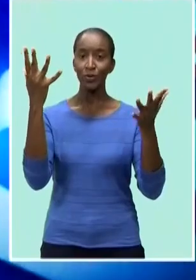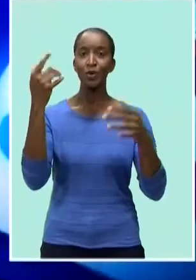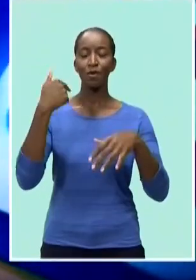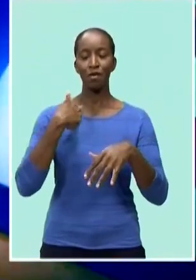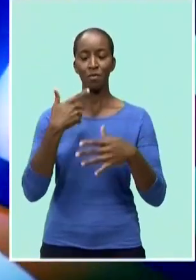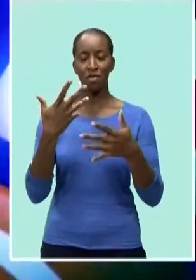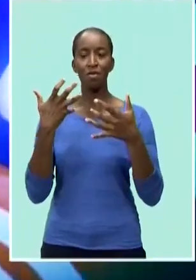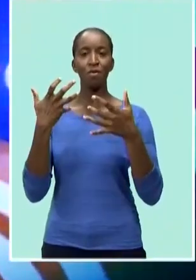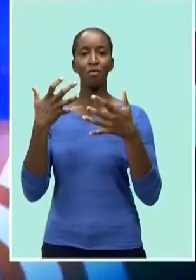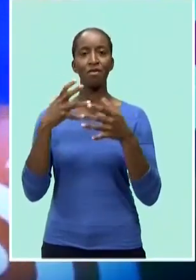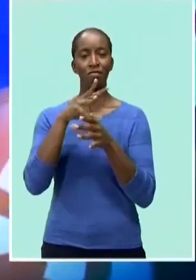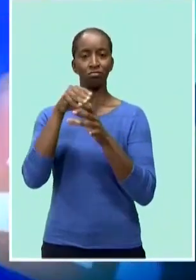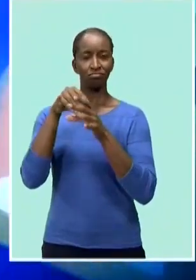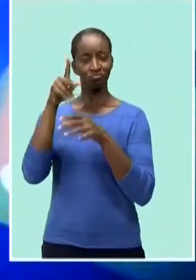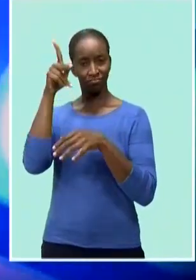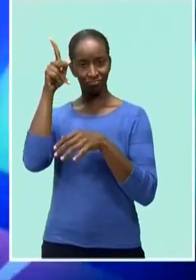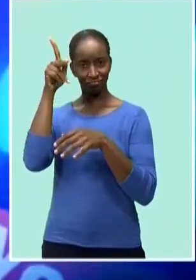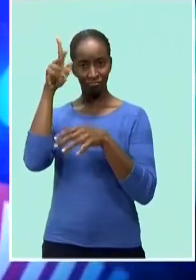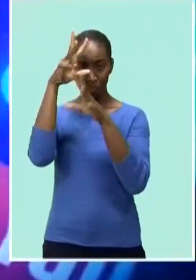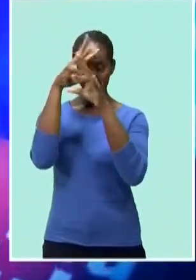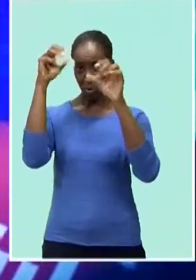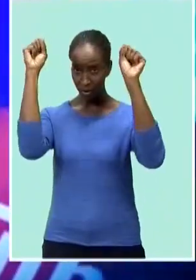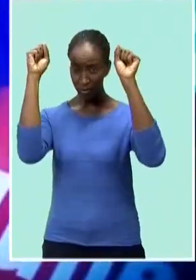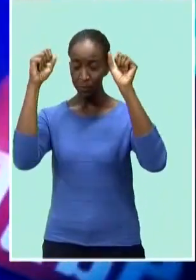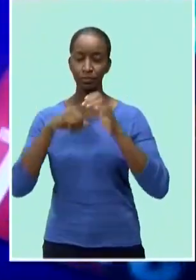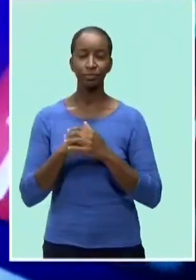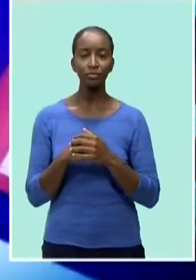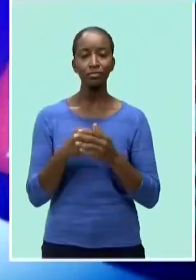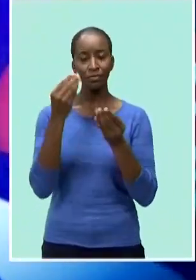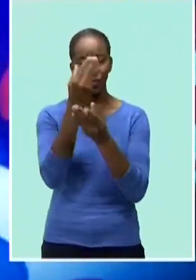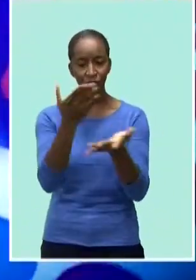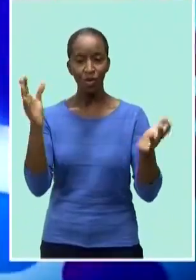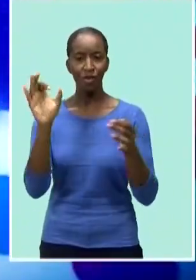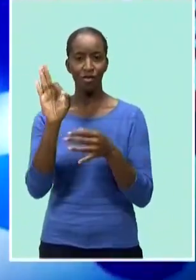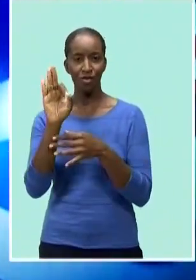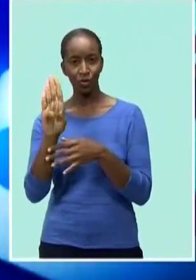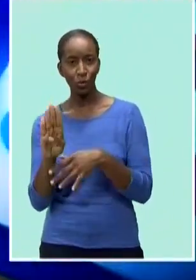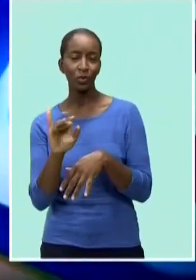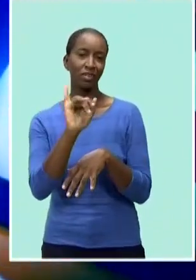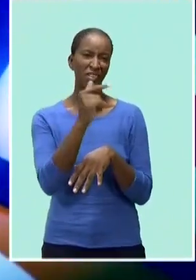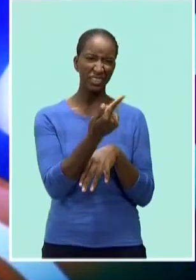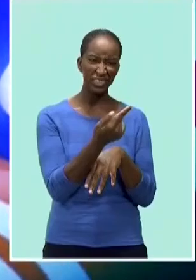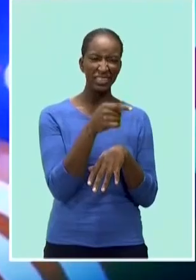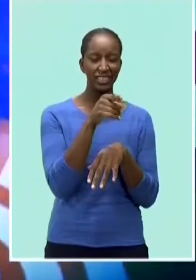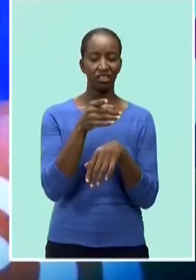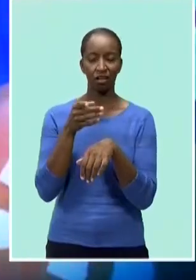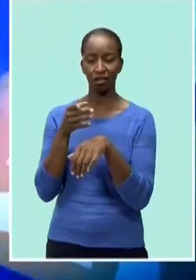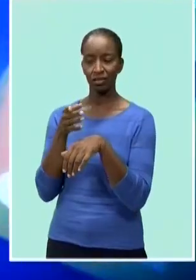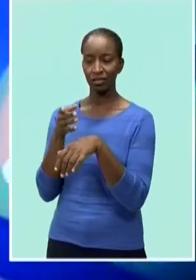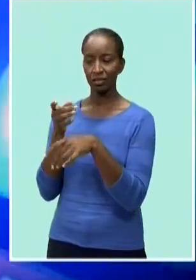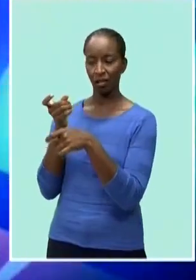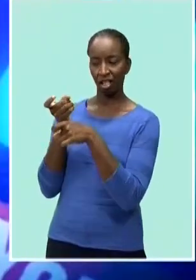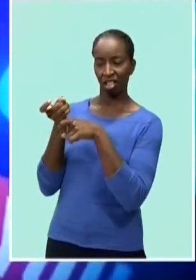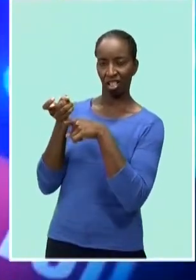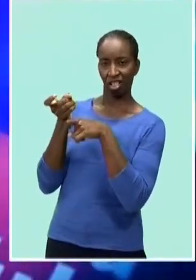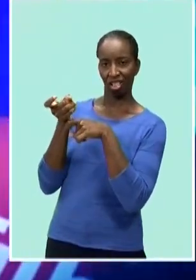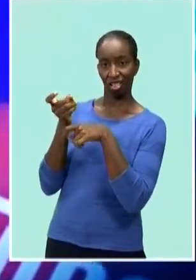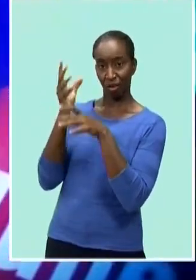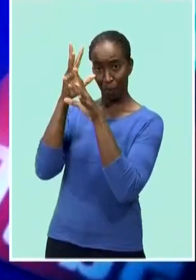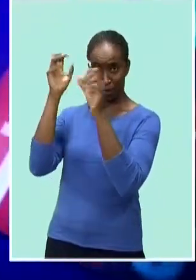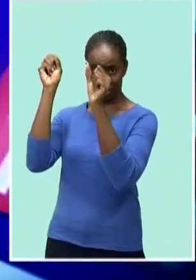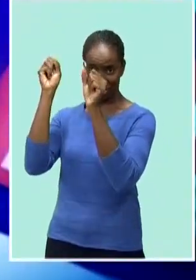this morning via his social media accounts. And in his address, he took a swipe at President Donald Trump, referencing his